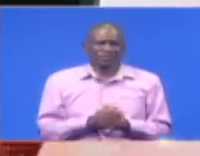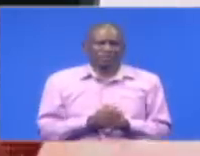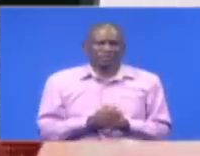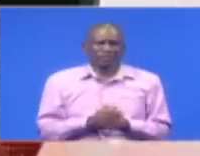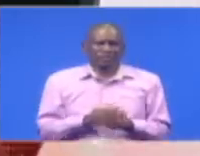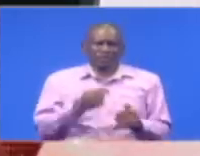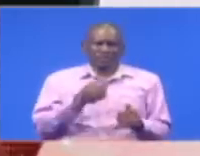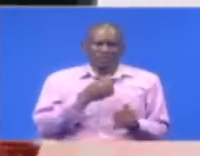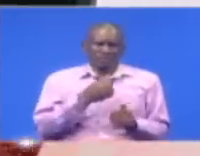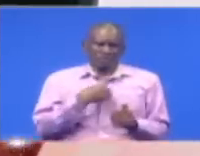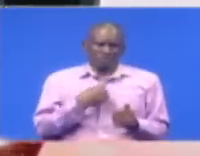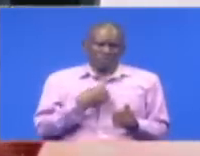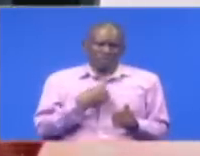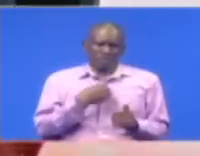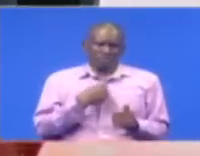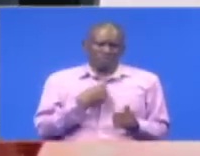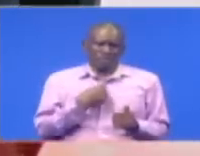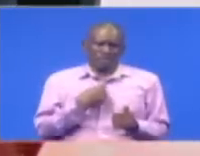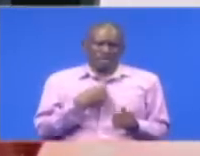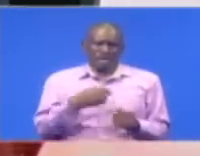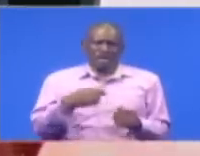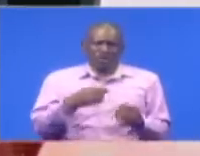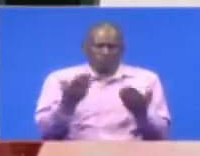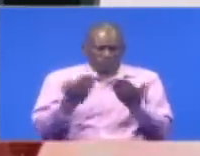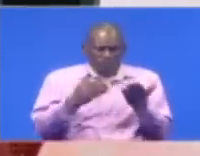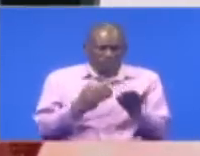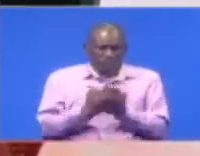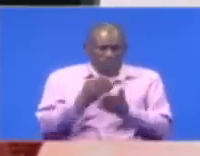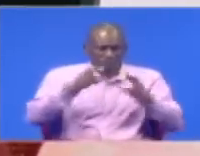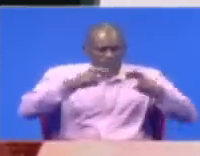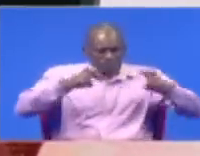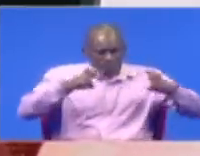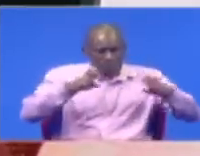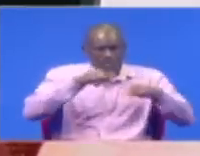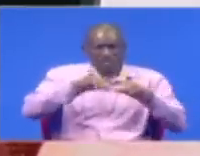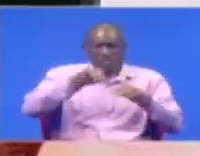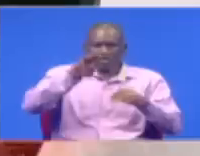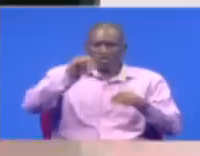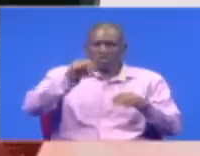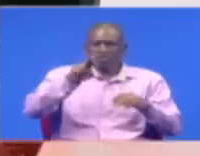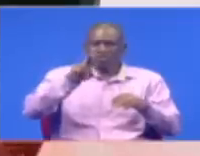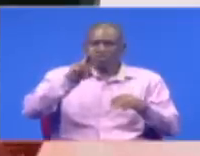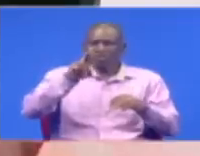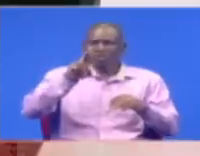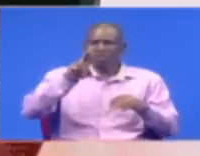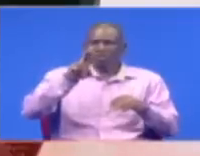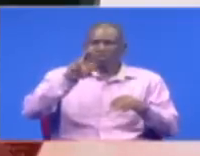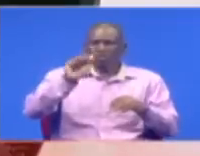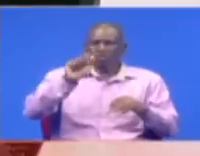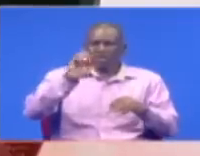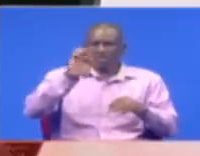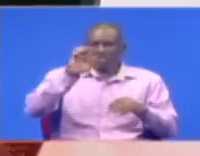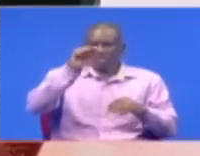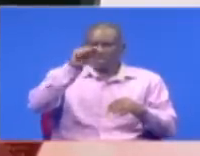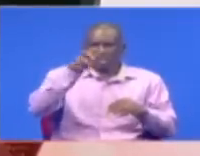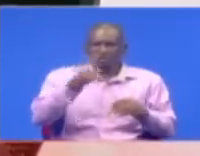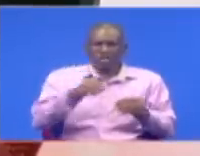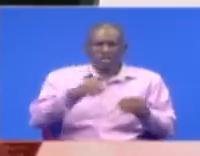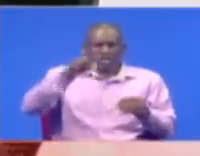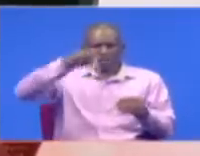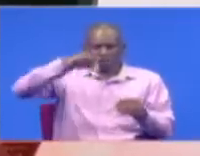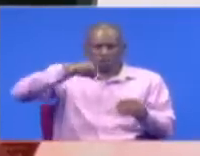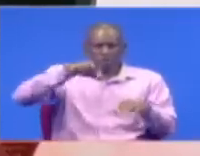I was just going through my searches around Murwateto. It is quoted with approval